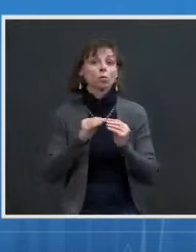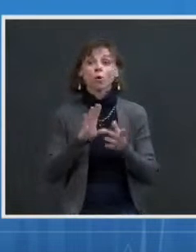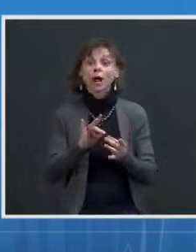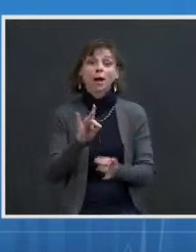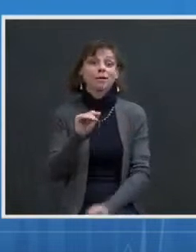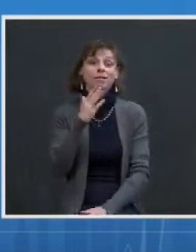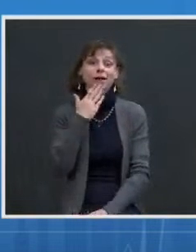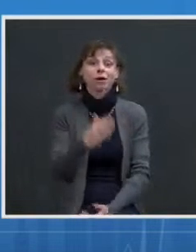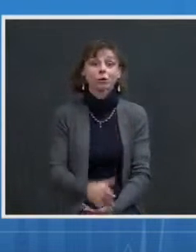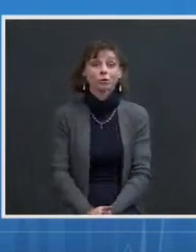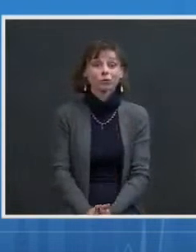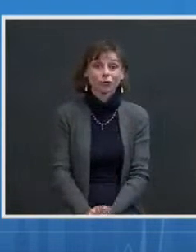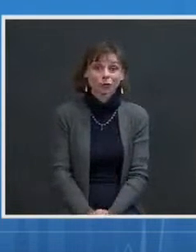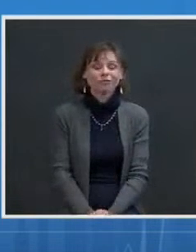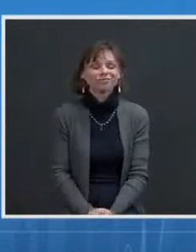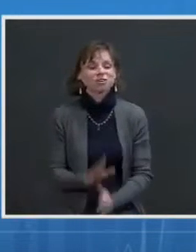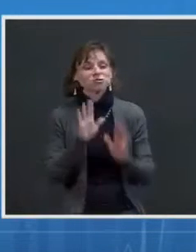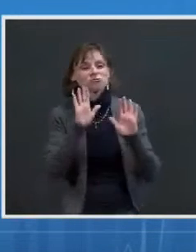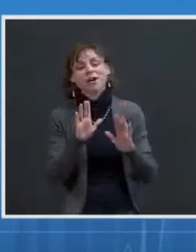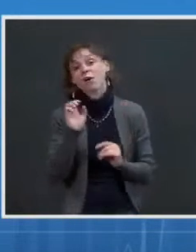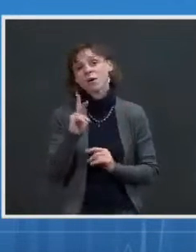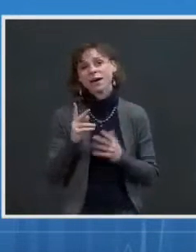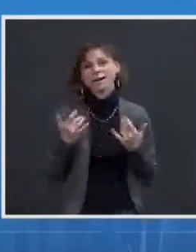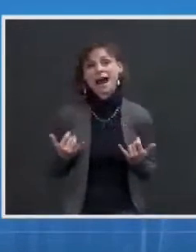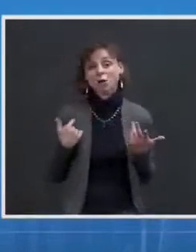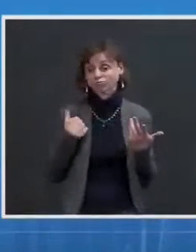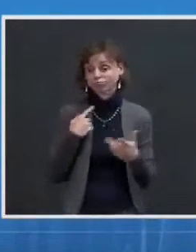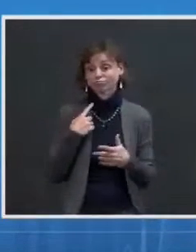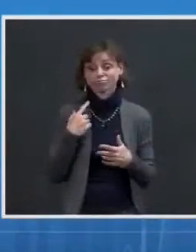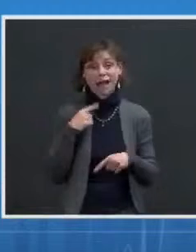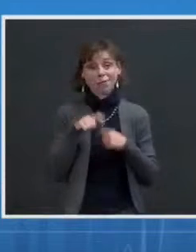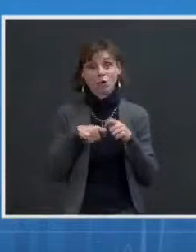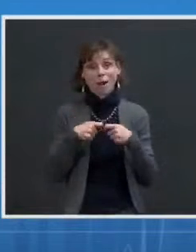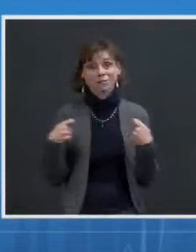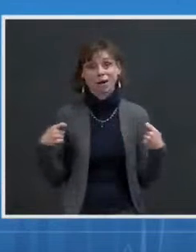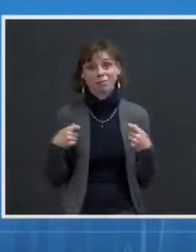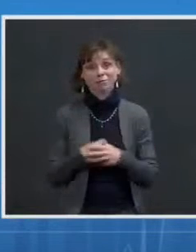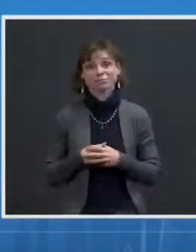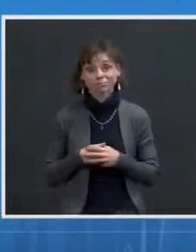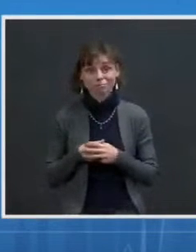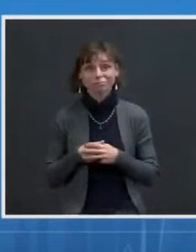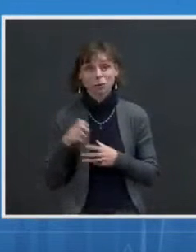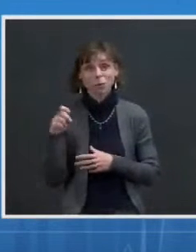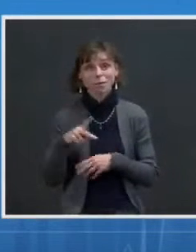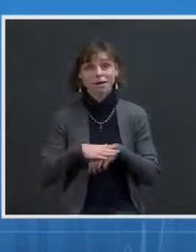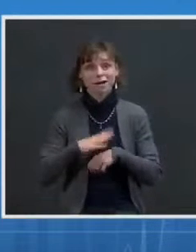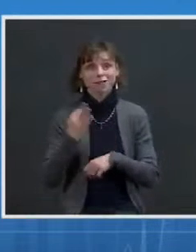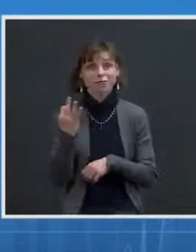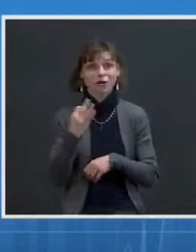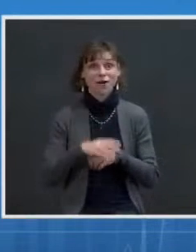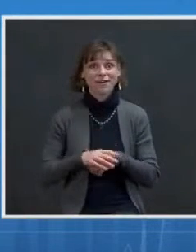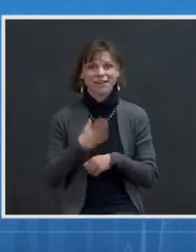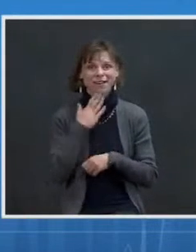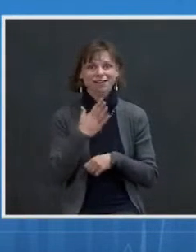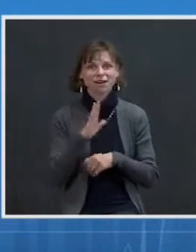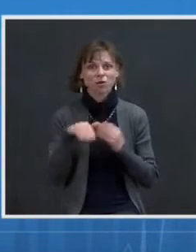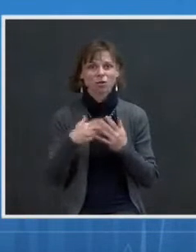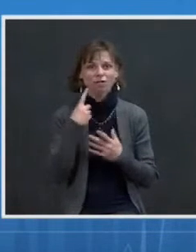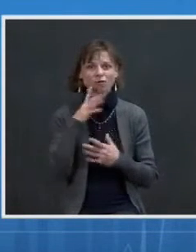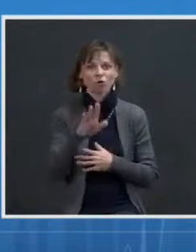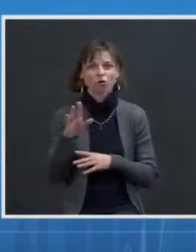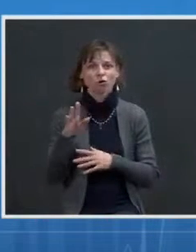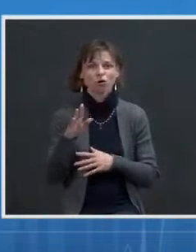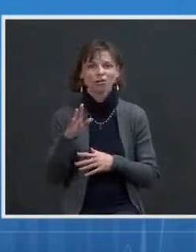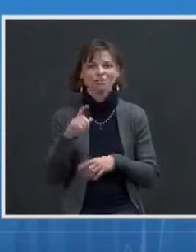Thank you. Great. Okay, well, with that, we'll wrap up. We will be back on Friday, and thank you all for your attendance.